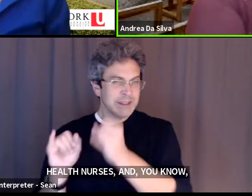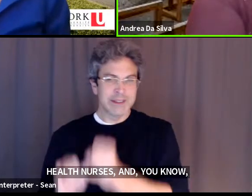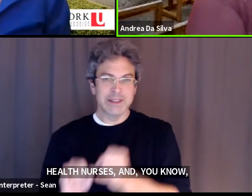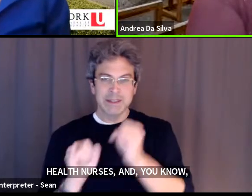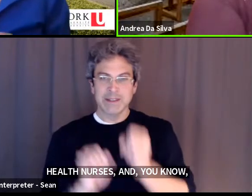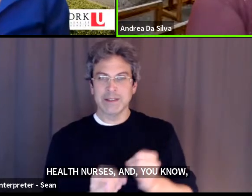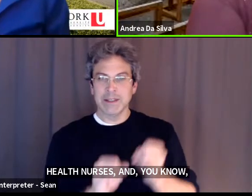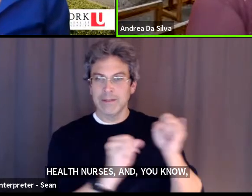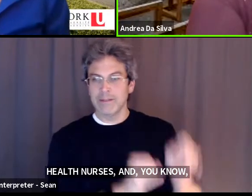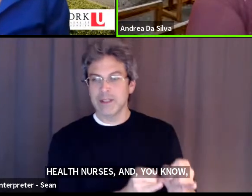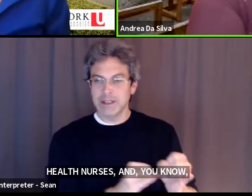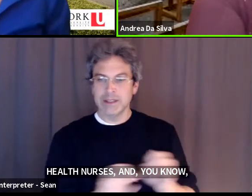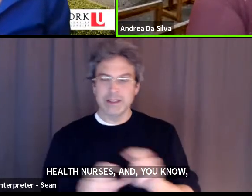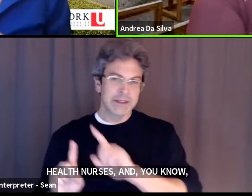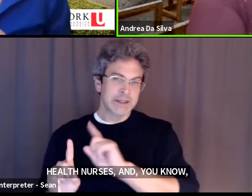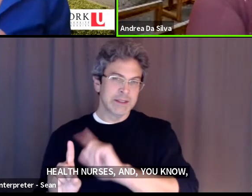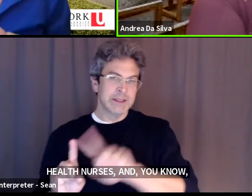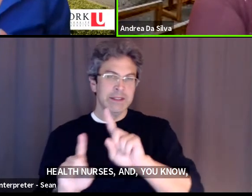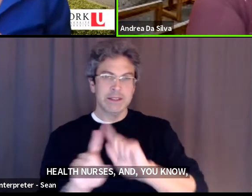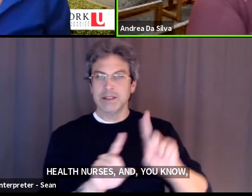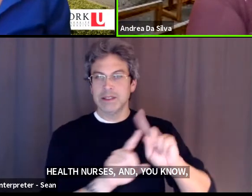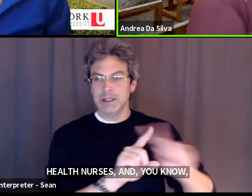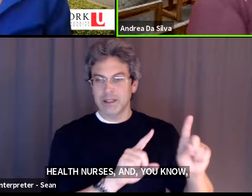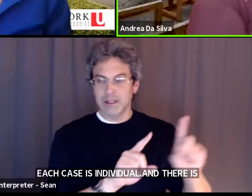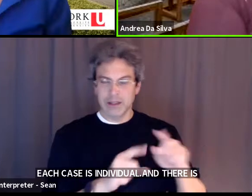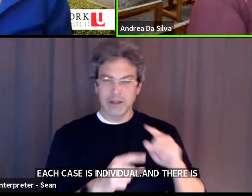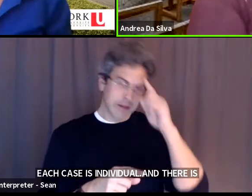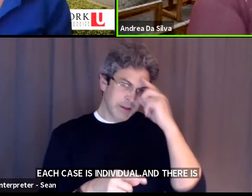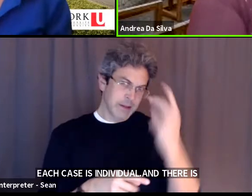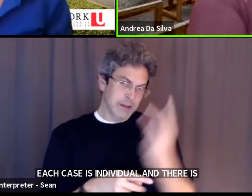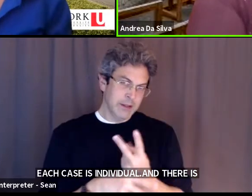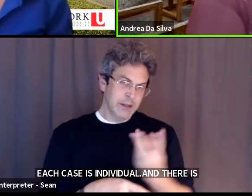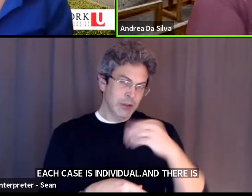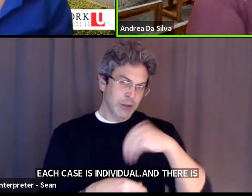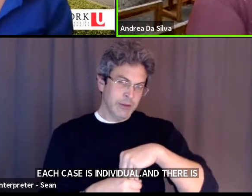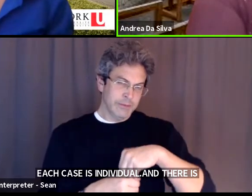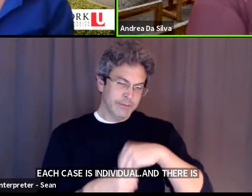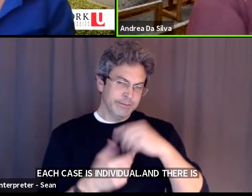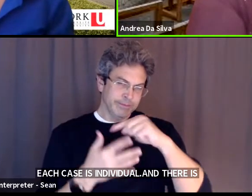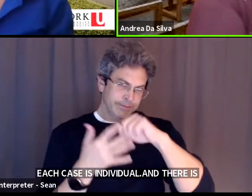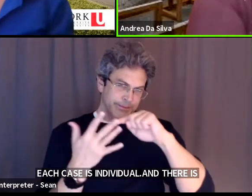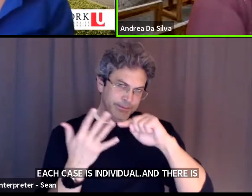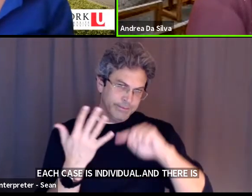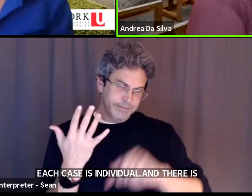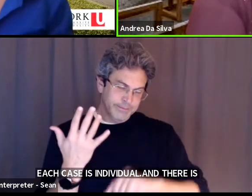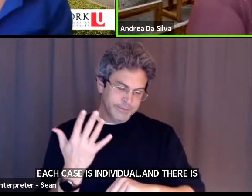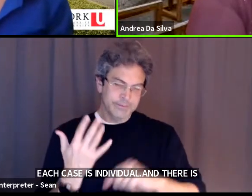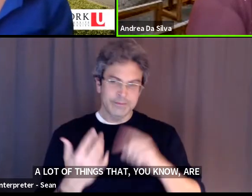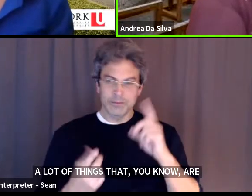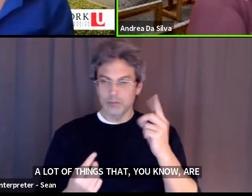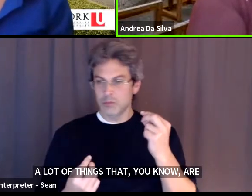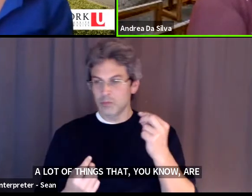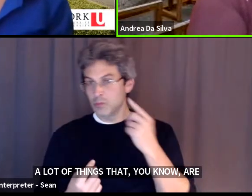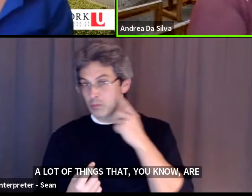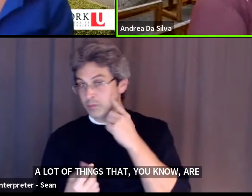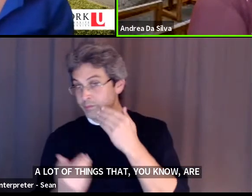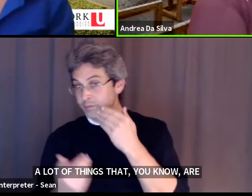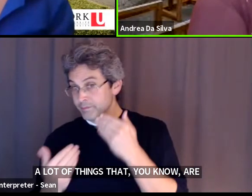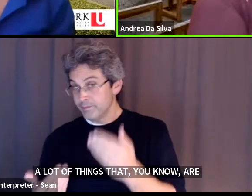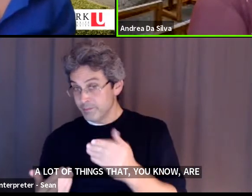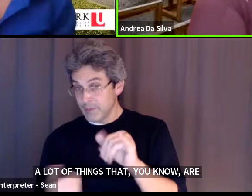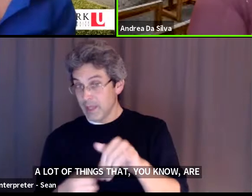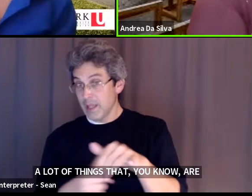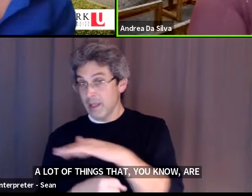that, are taken in consideration when they thinking whether they will close down